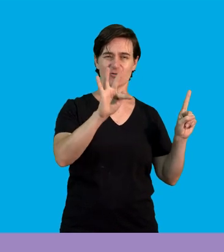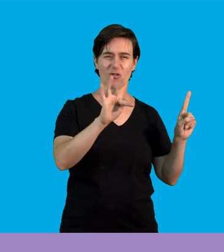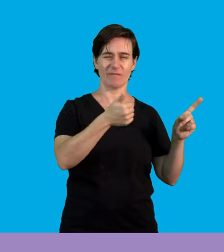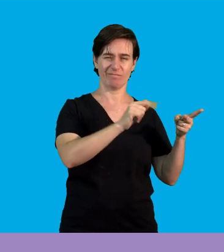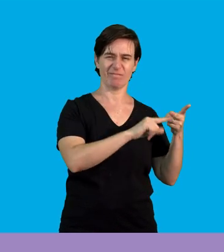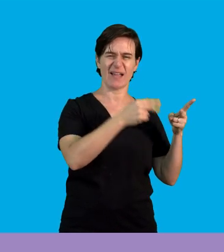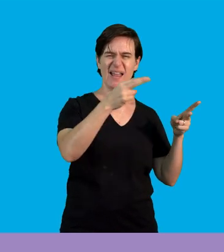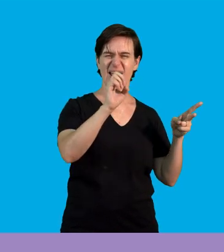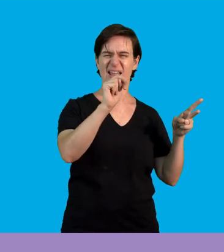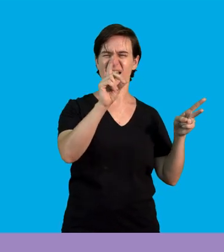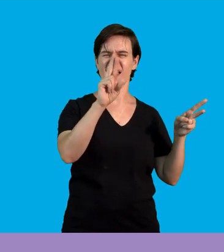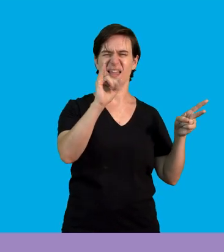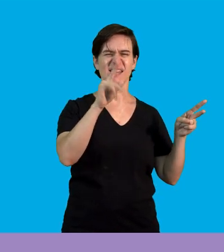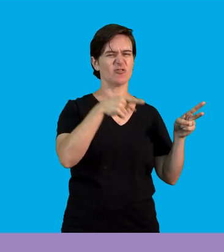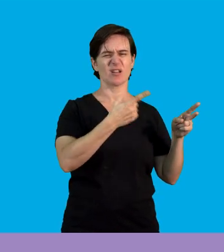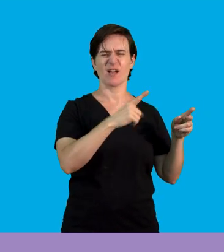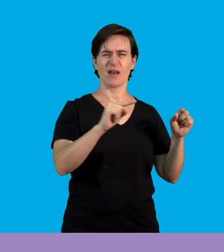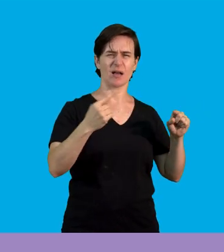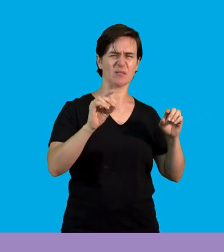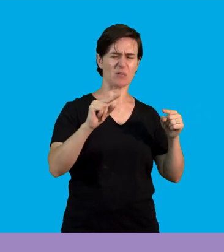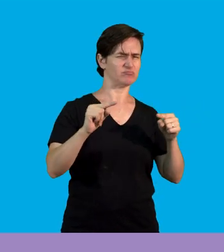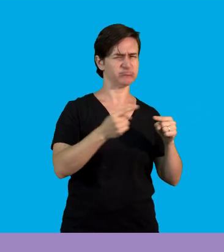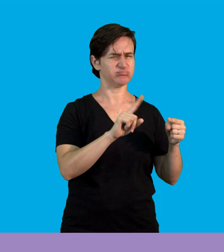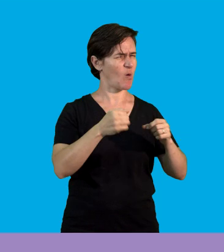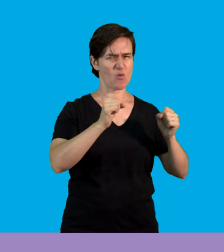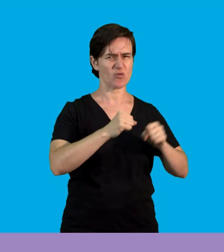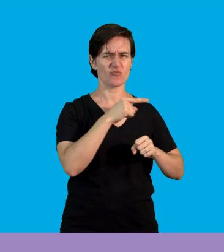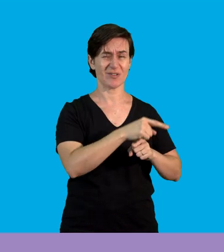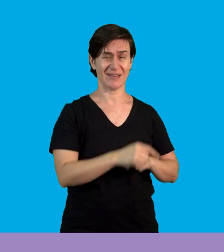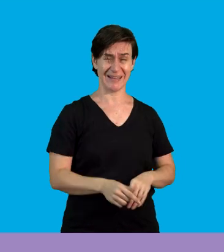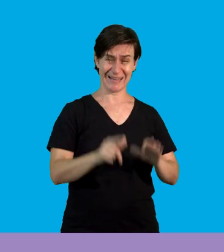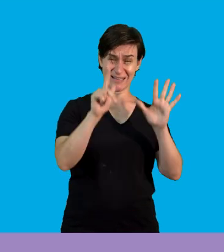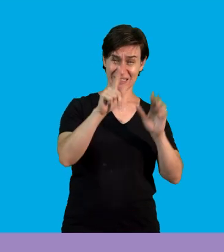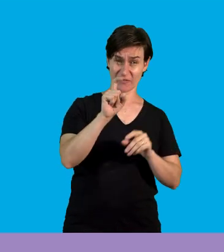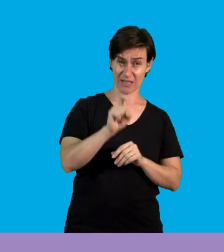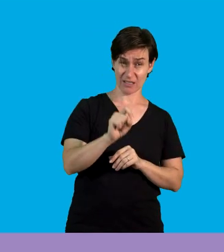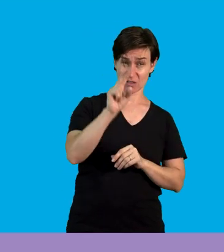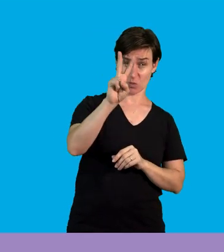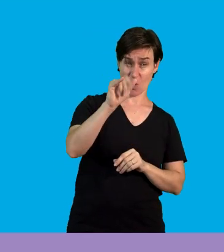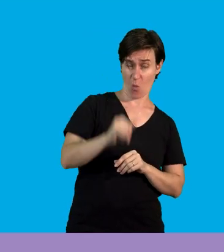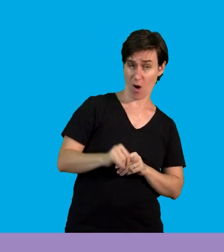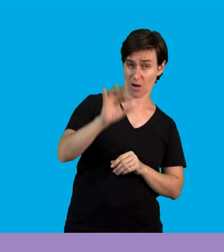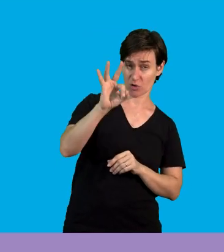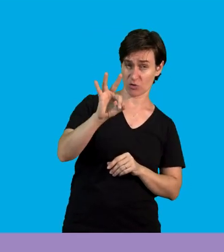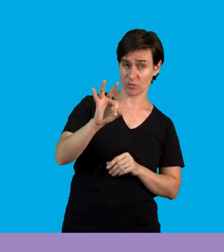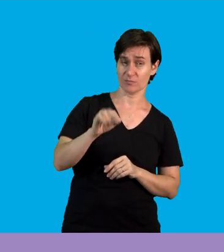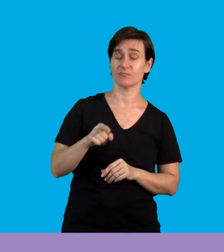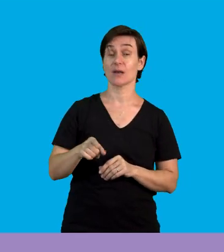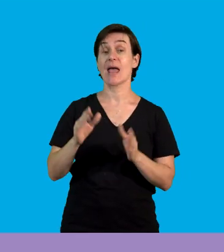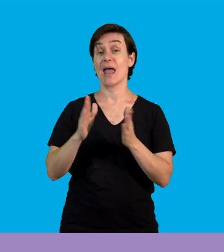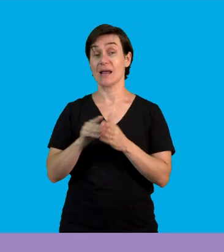Ashraf and Hendrik have a disagreement about whether the terms 7x squared y cubed